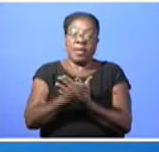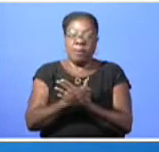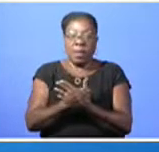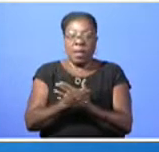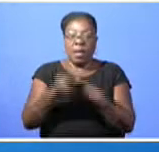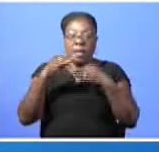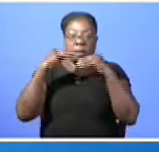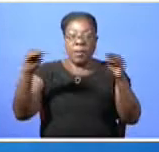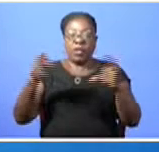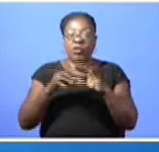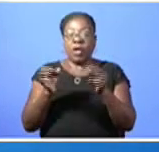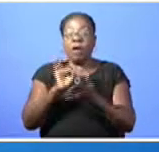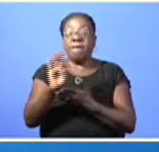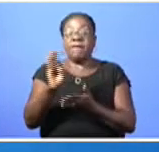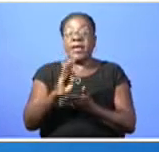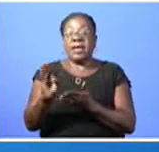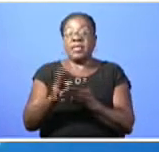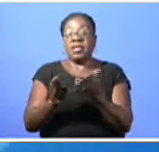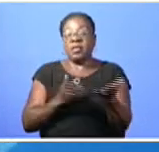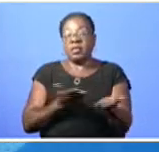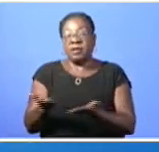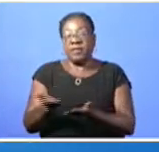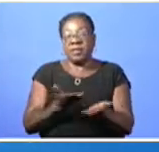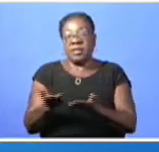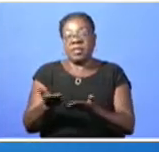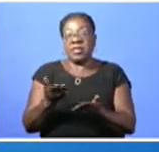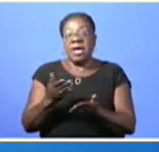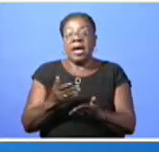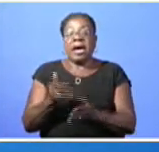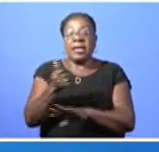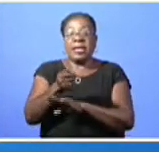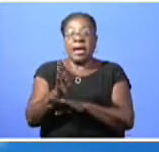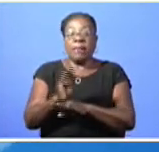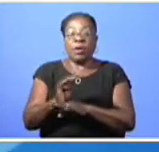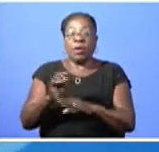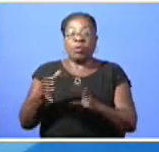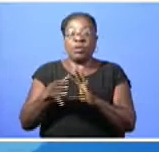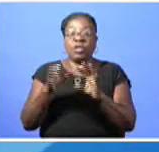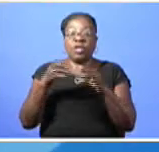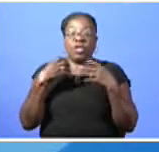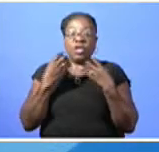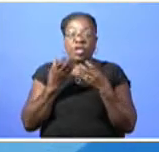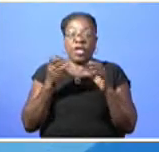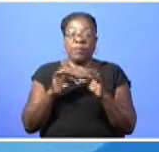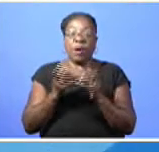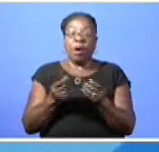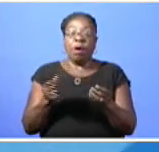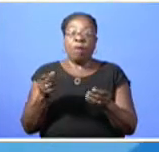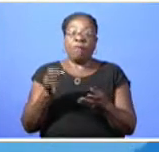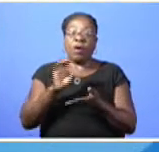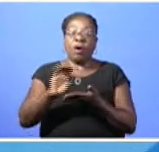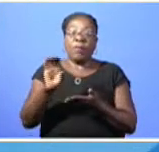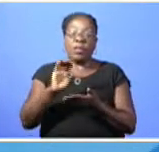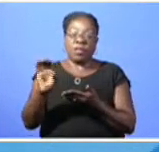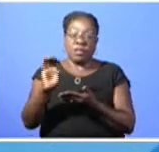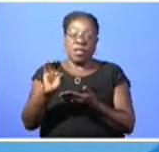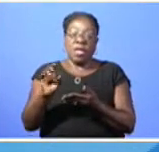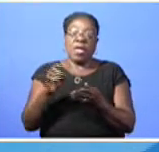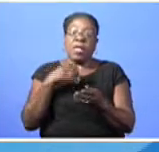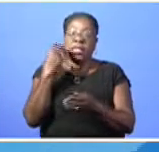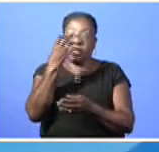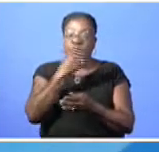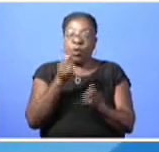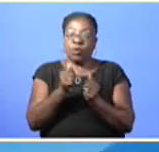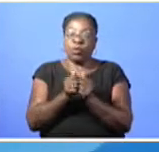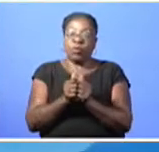Financial Services, Trade, Industry and Immigration, and the Abaco Chamber of Commerce. Financial Services Minister Ellsworth Johnson spoke to some